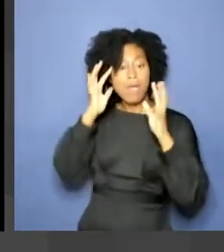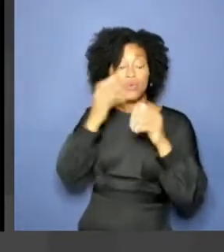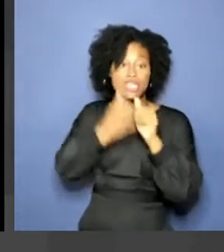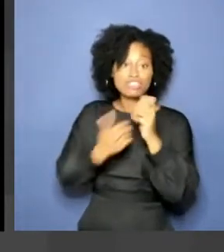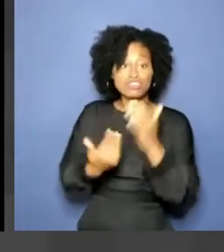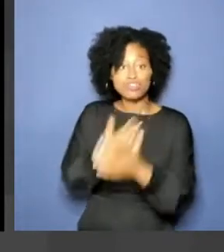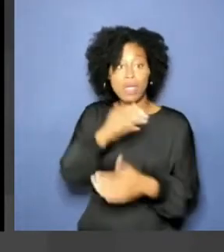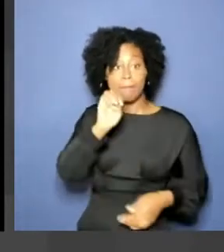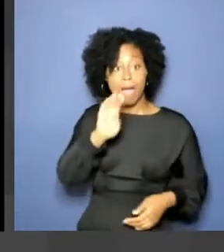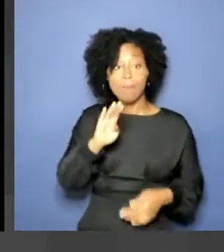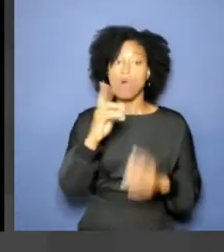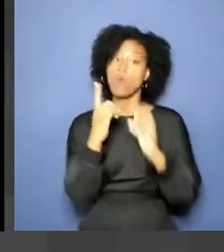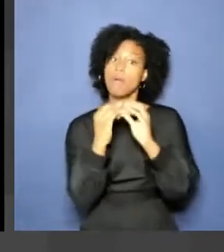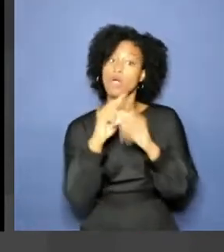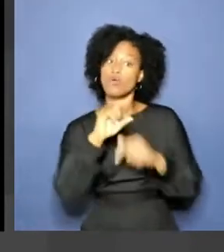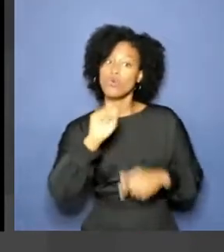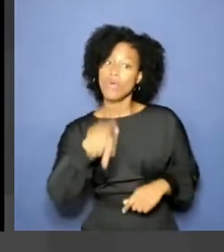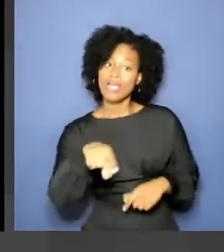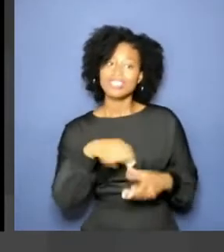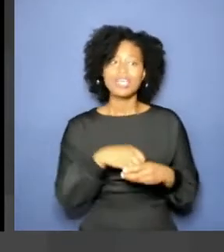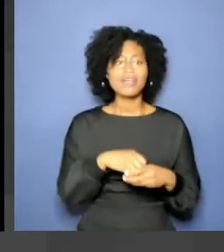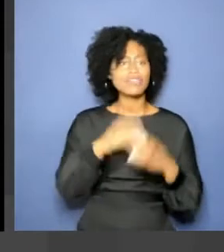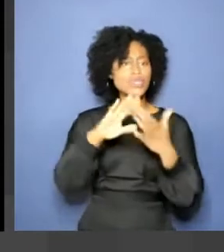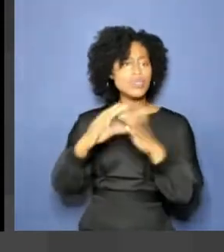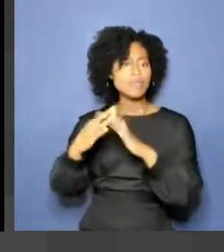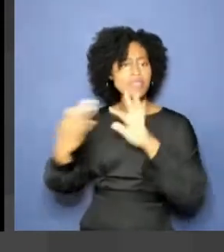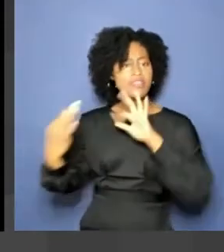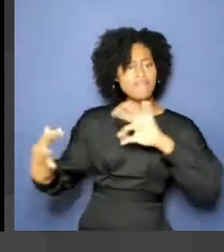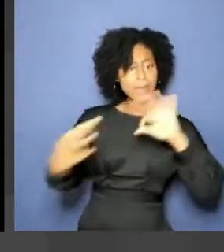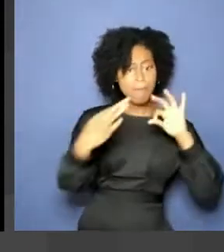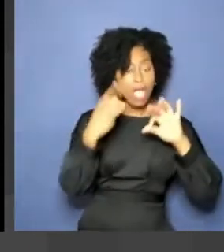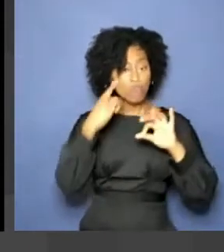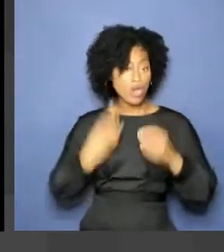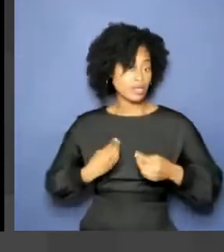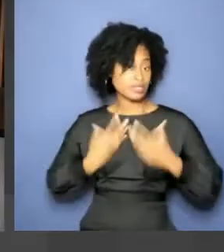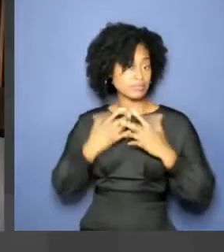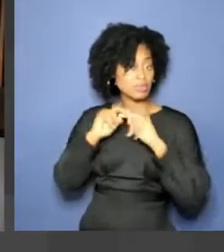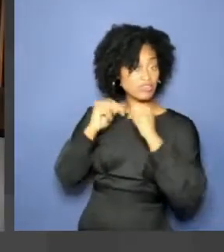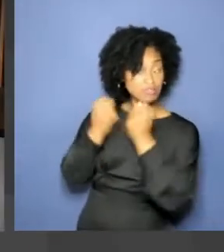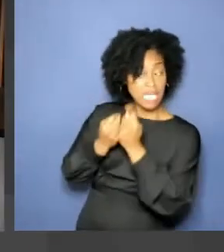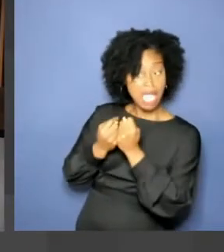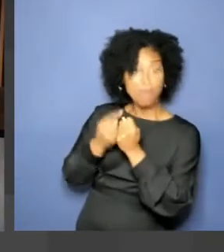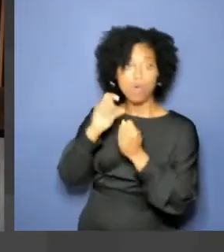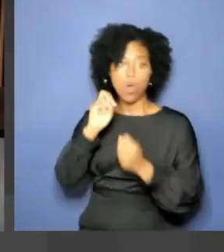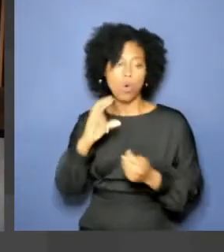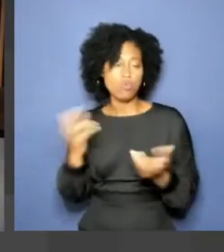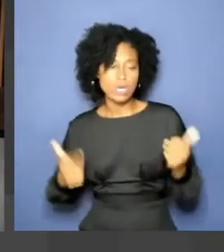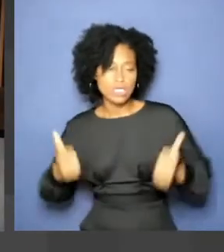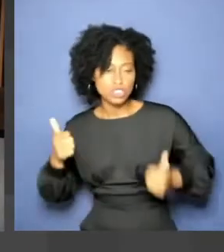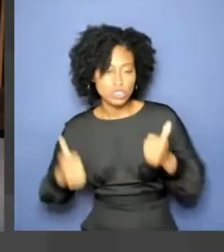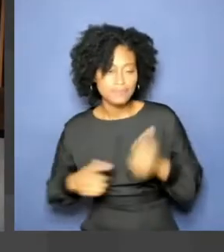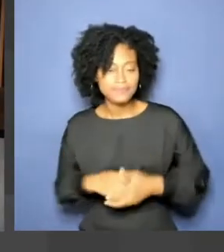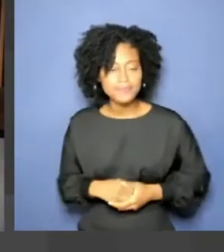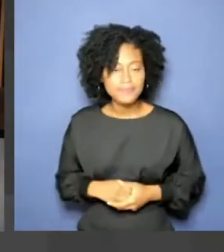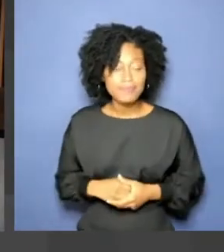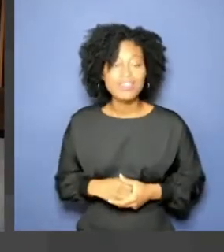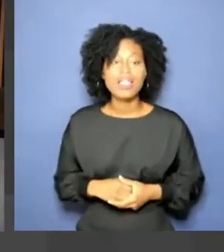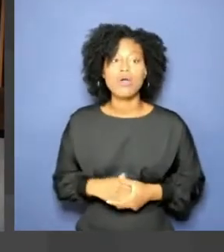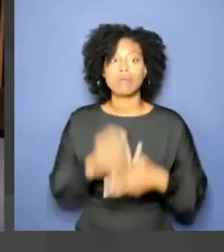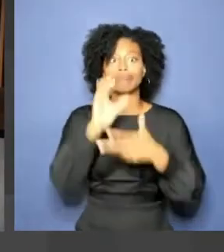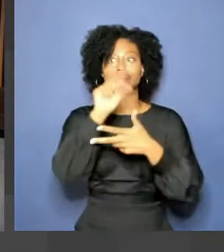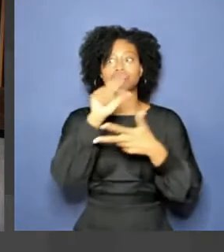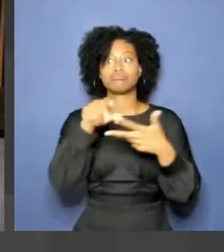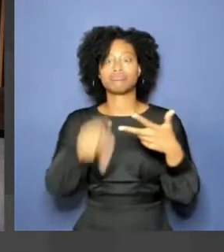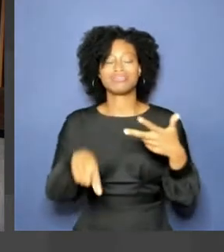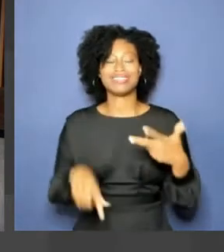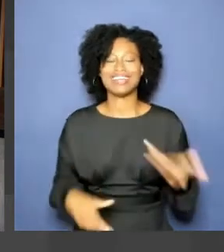pregunta, ¿se basan en los comentarios de la comunidad de fans o es inspiración del equipo? Okay, those 3 questions I think everyone wants